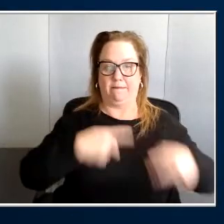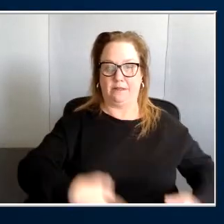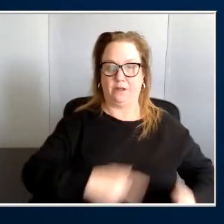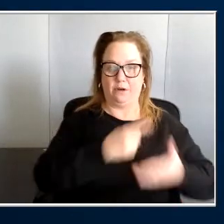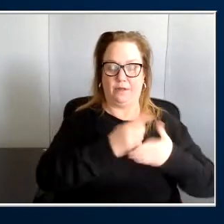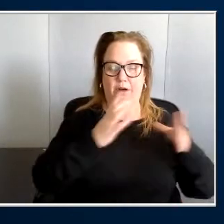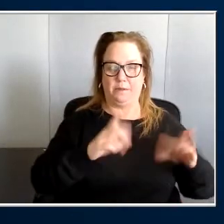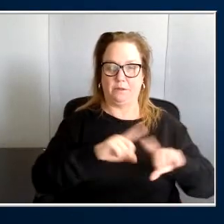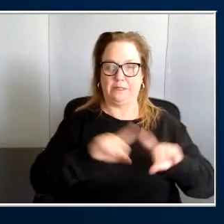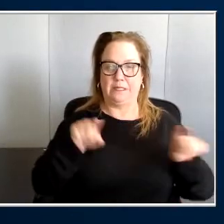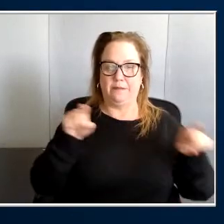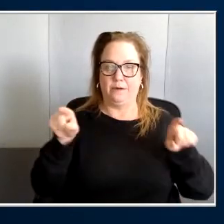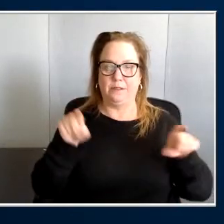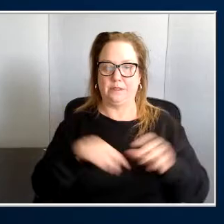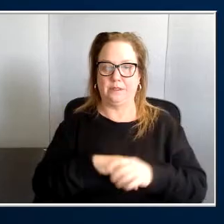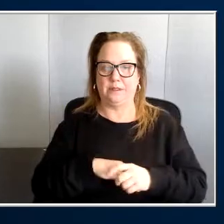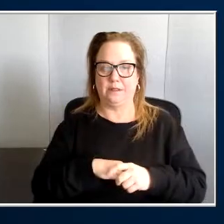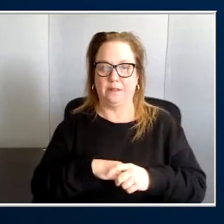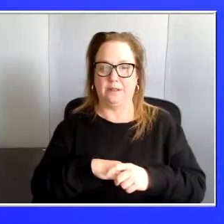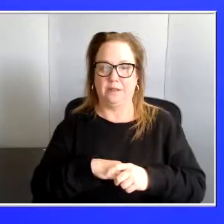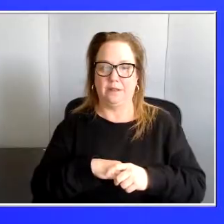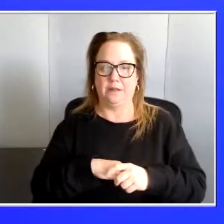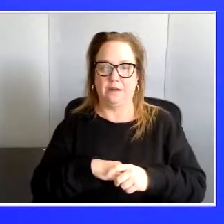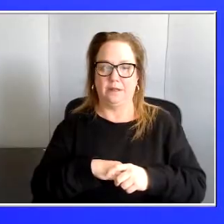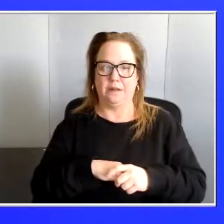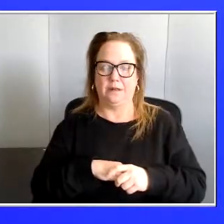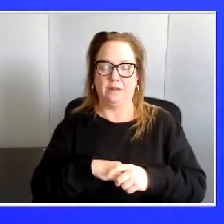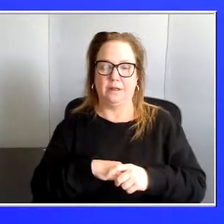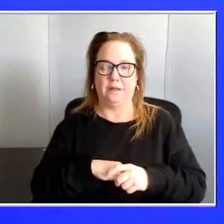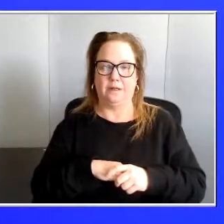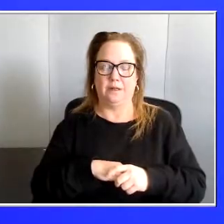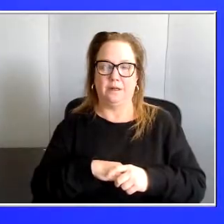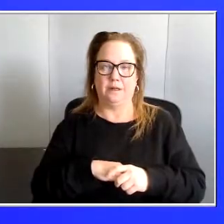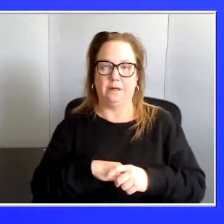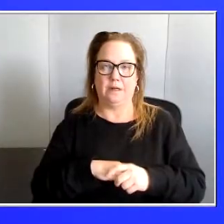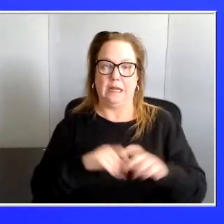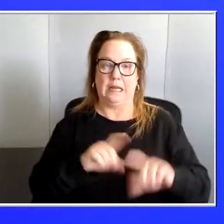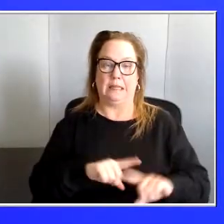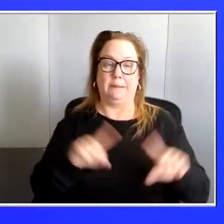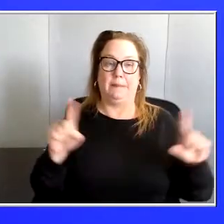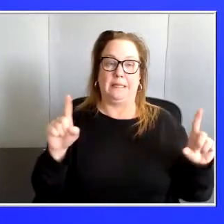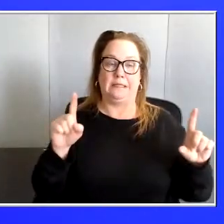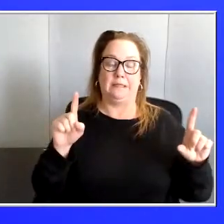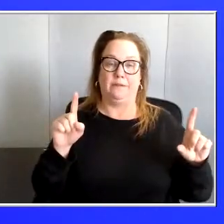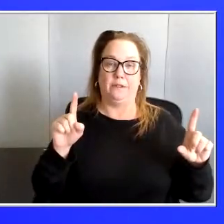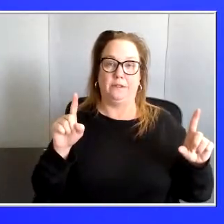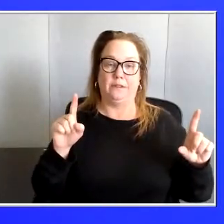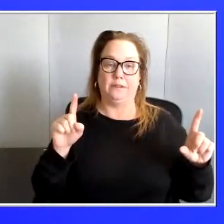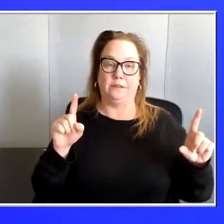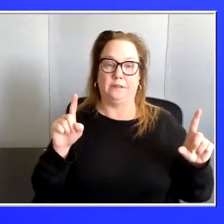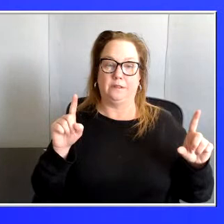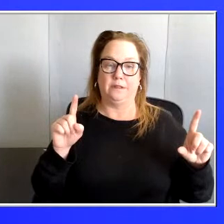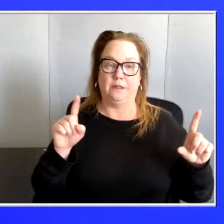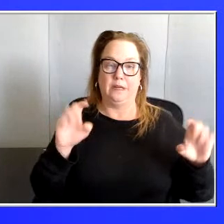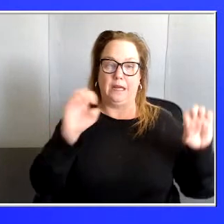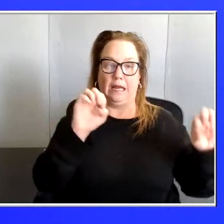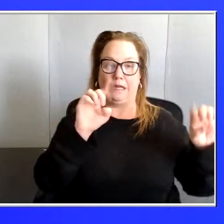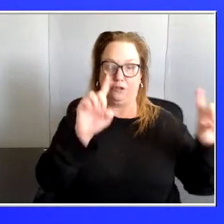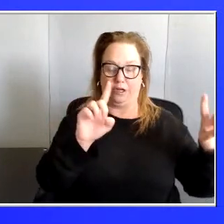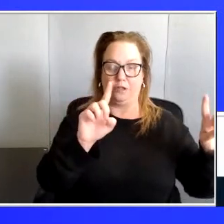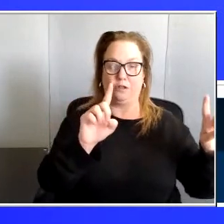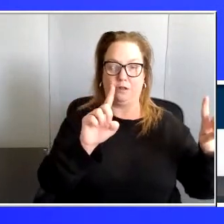difference? Yeah, I mean, I think the biggest difference lies in number one, the education, but we get there's a